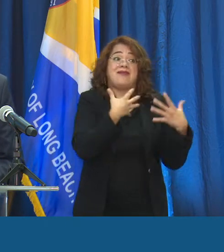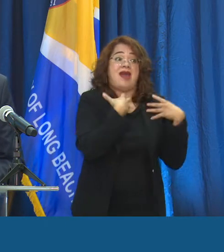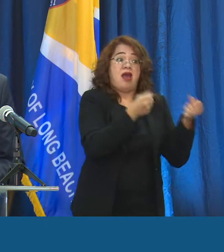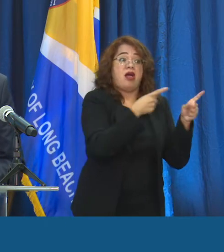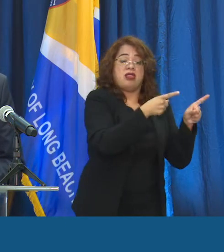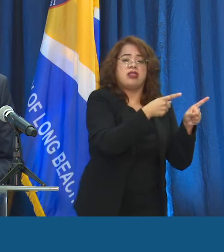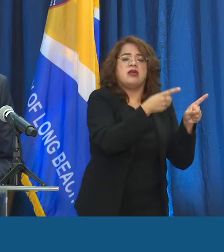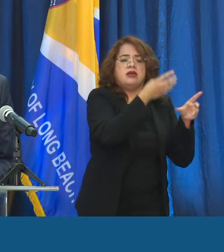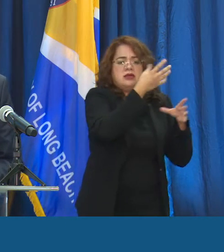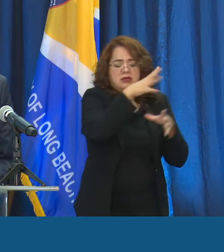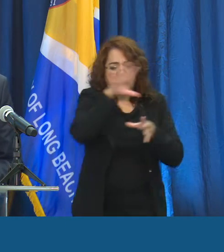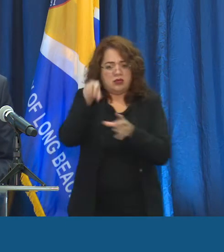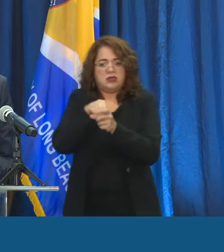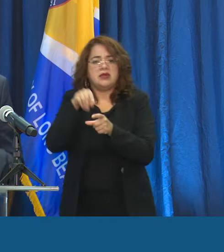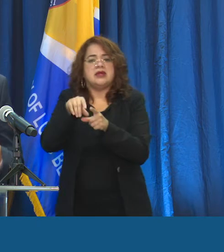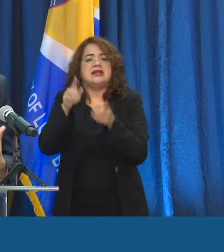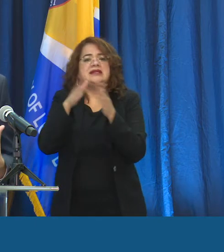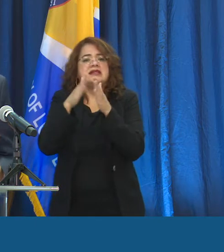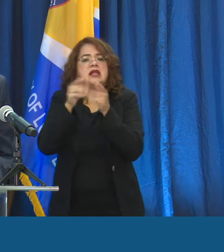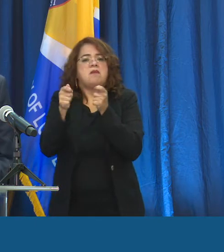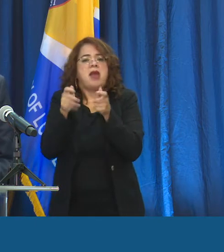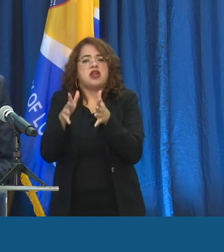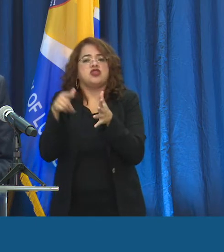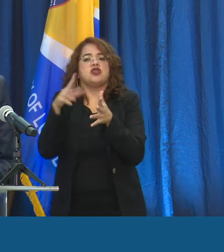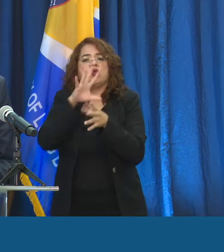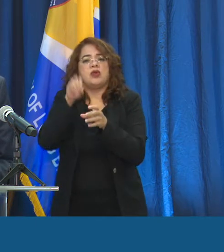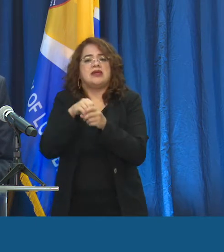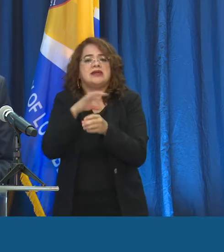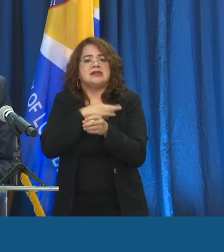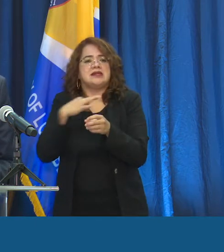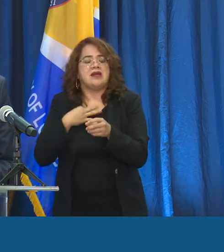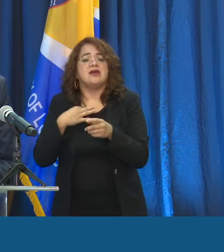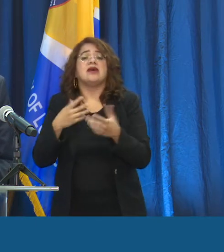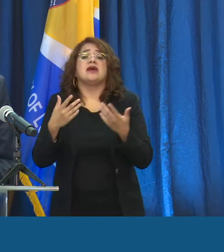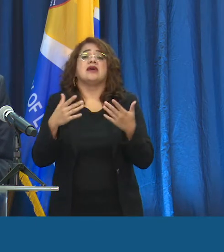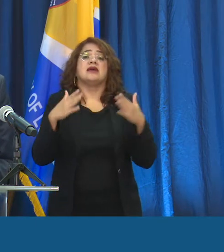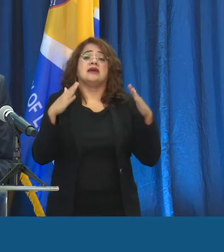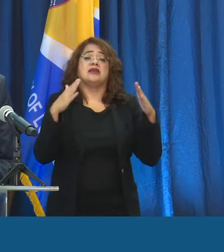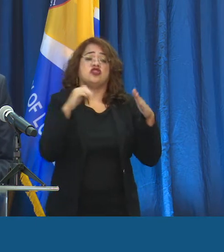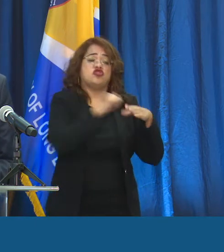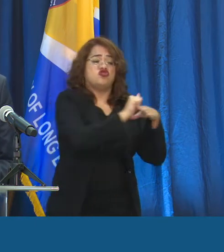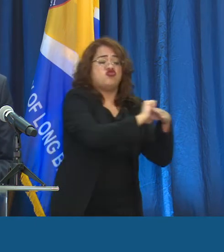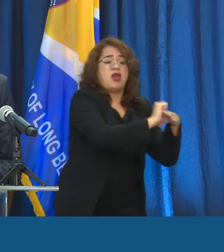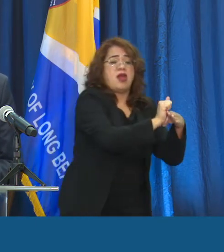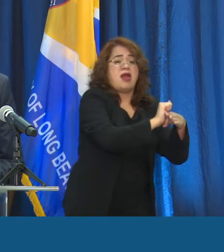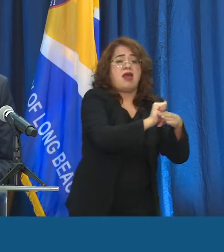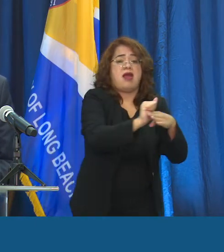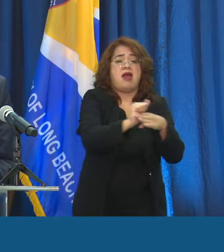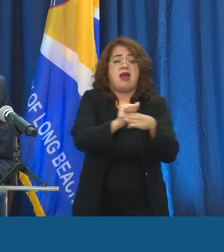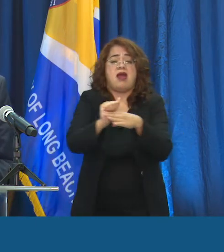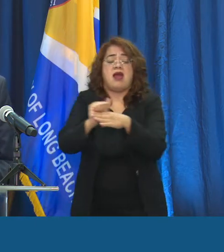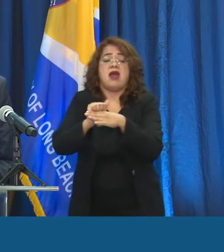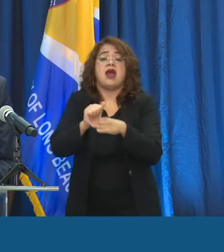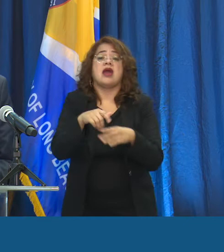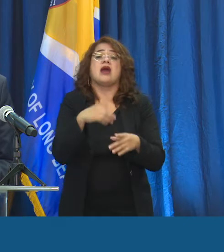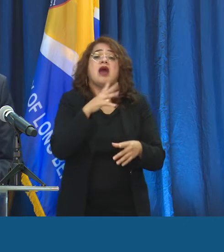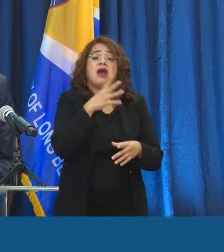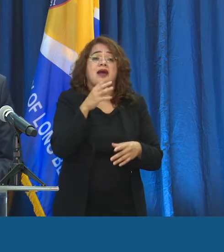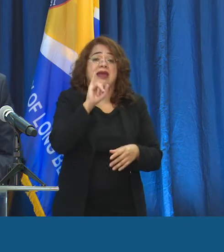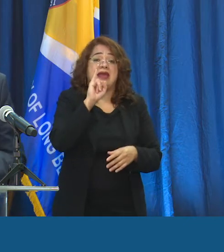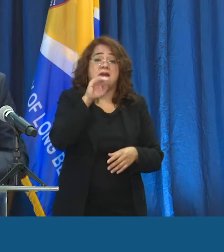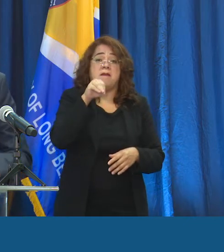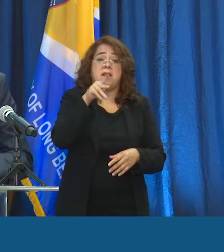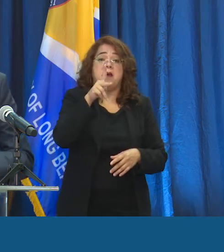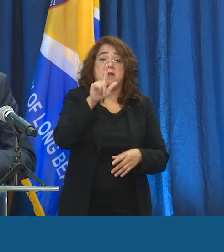staffing. We're also investing in training in our own employees of $100,000 for implicit bias and